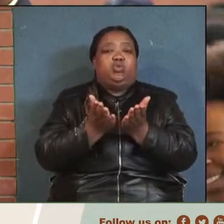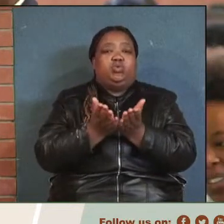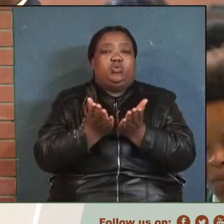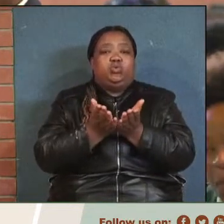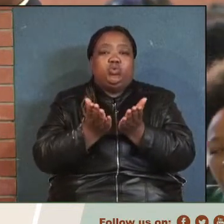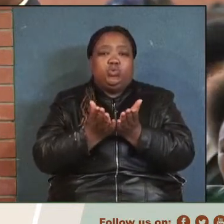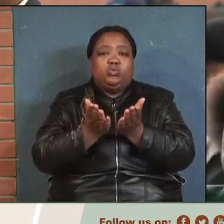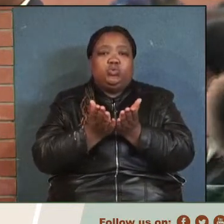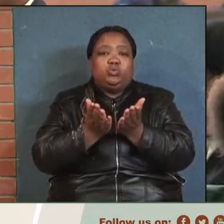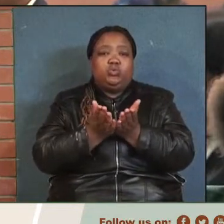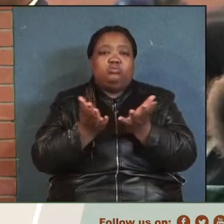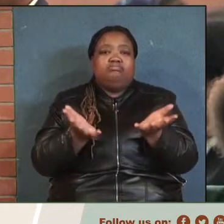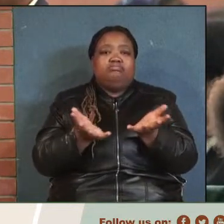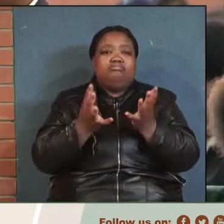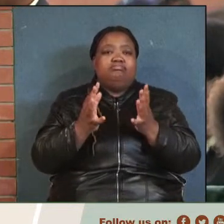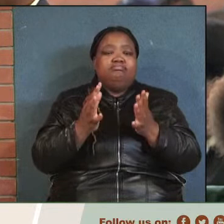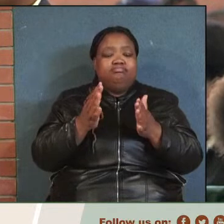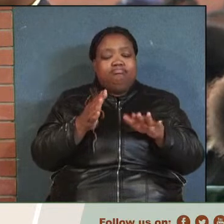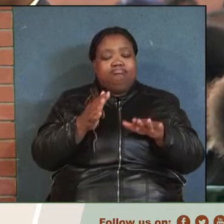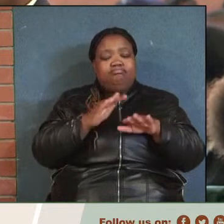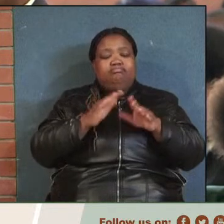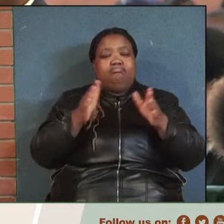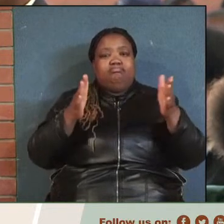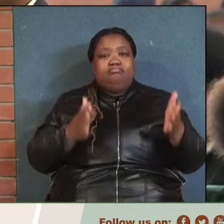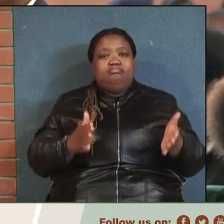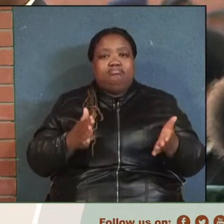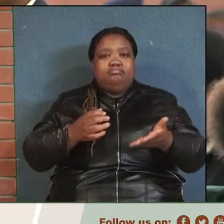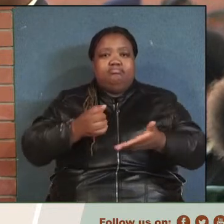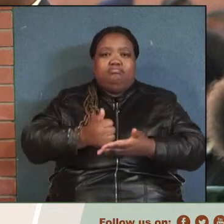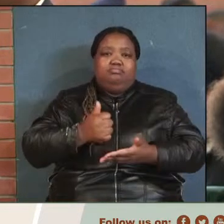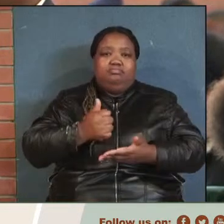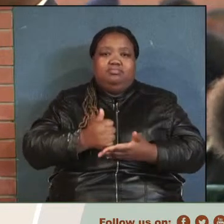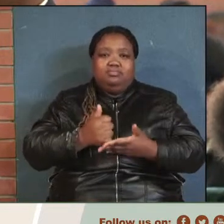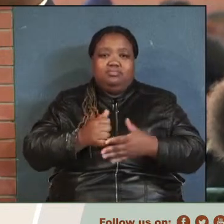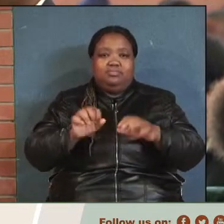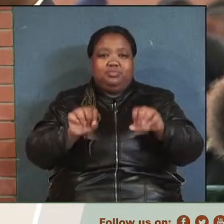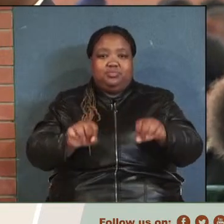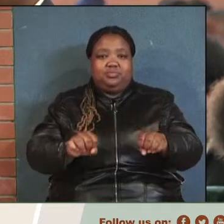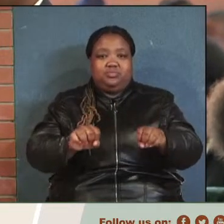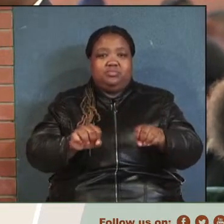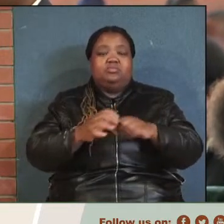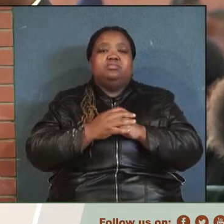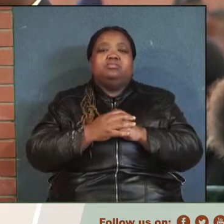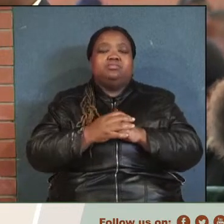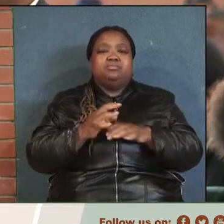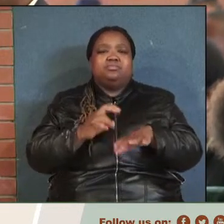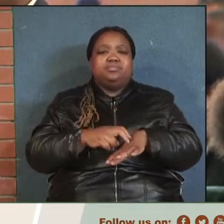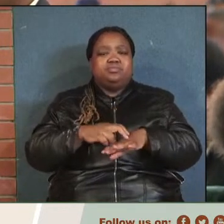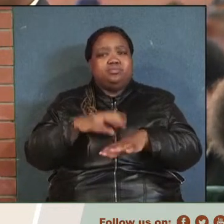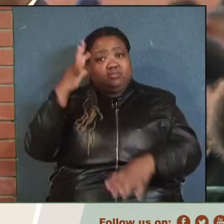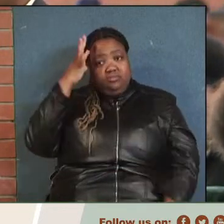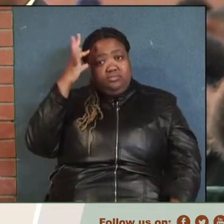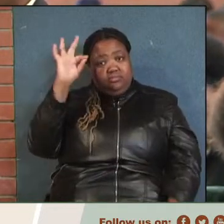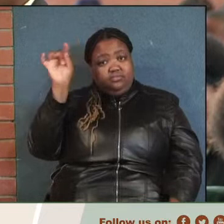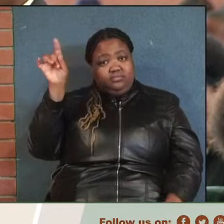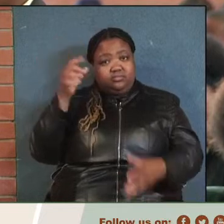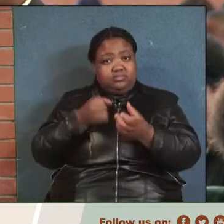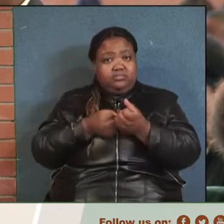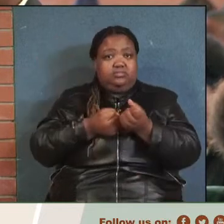not equitable worldwide. Addressing the disparities mentioned requires government support and investment